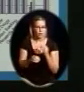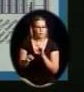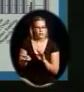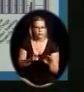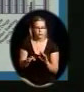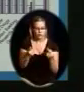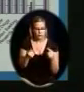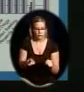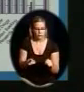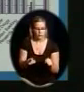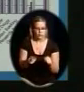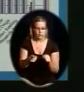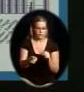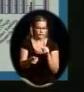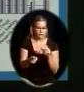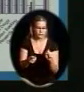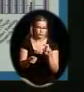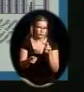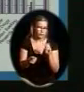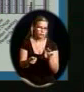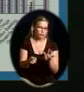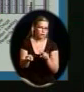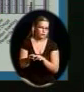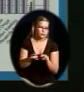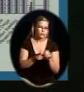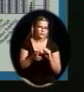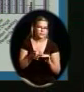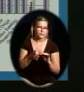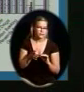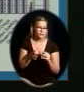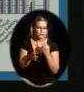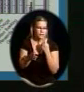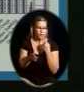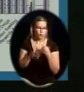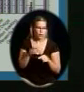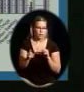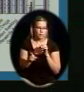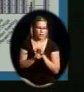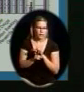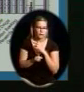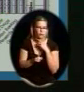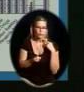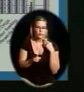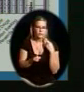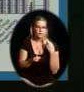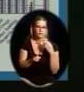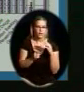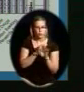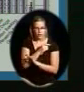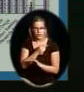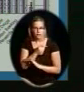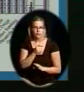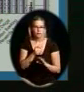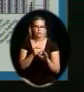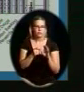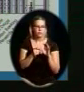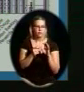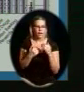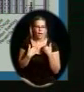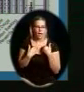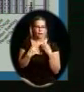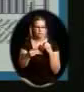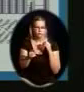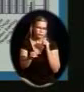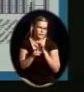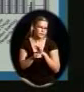Kansas, in 2004, there was also a study done to say, what impact do these risk factors and protective factors have on grades? And they did